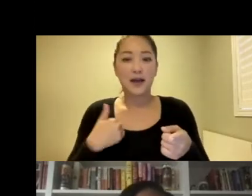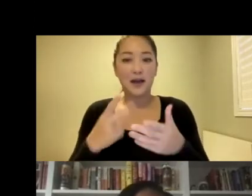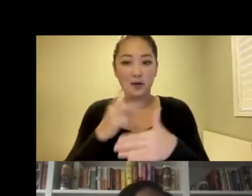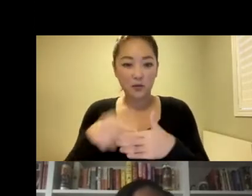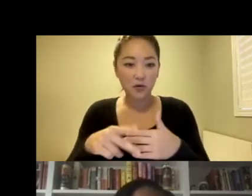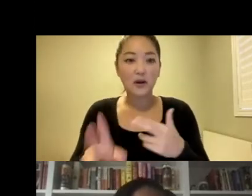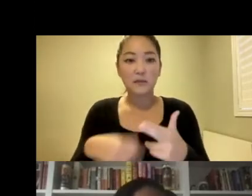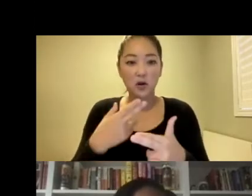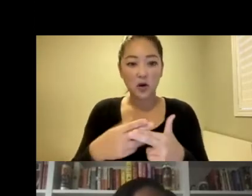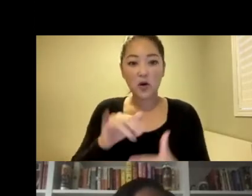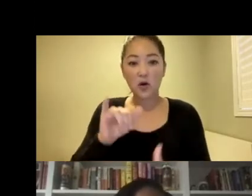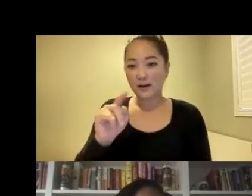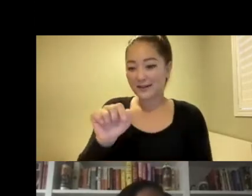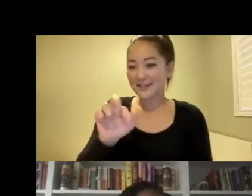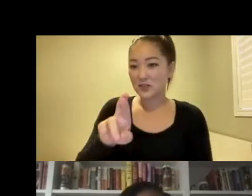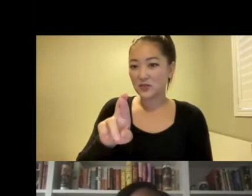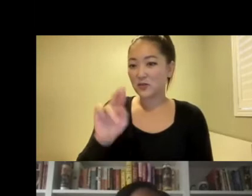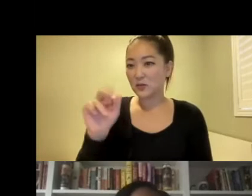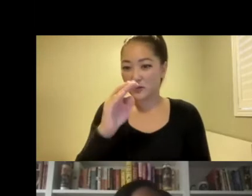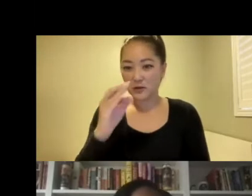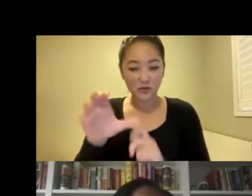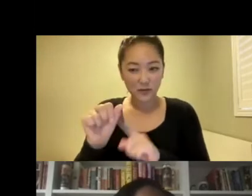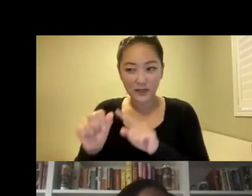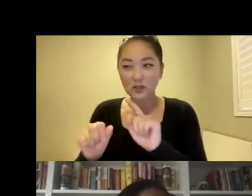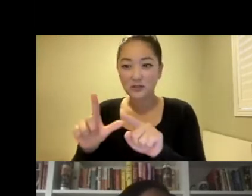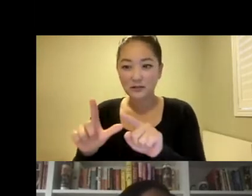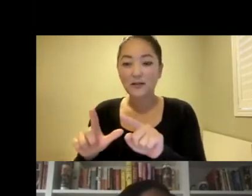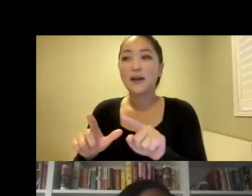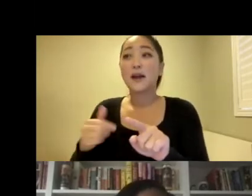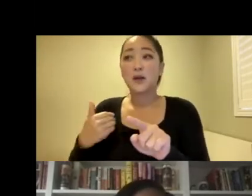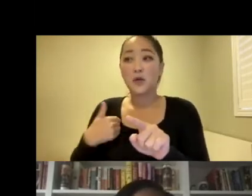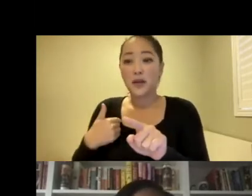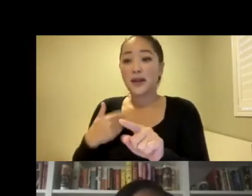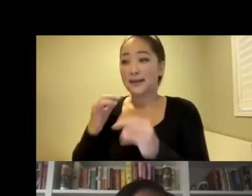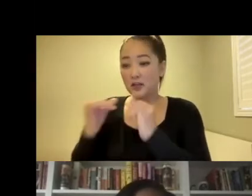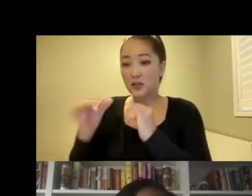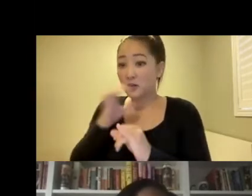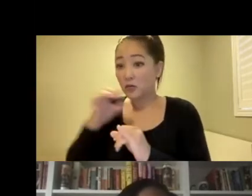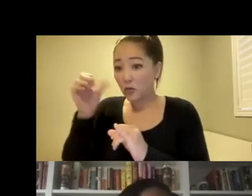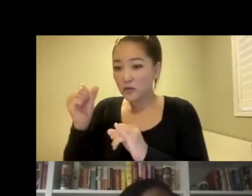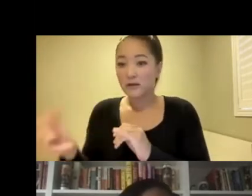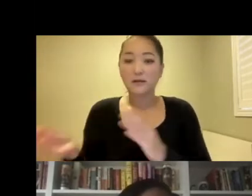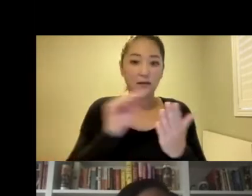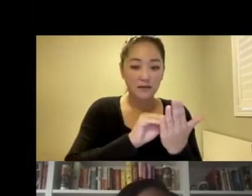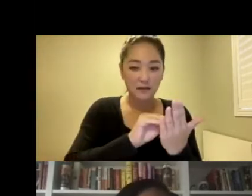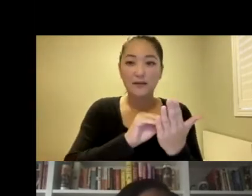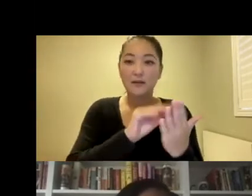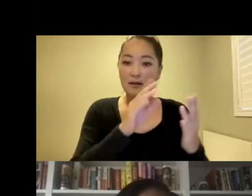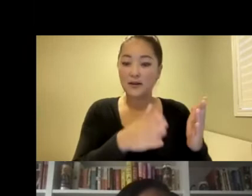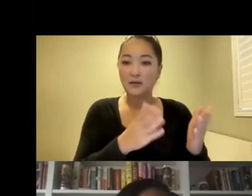Intergenerational, where we interview elders, transcribe those interviews, and put on verbatim plays for